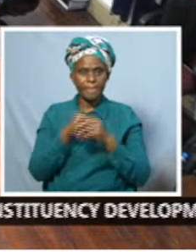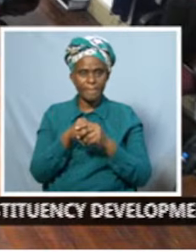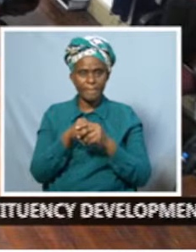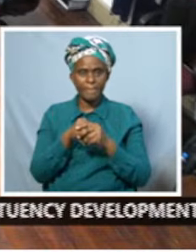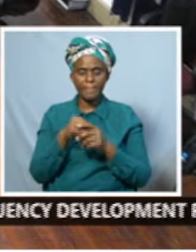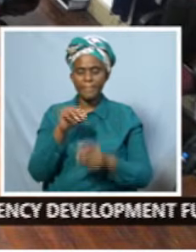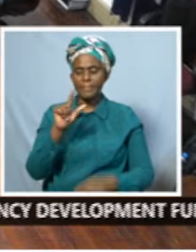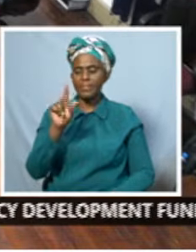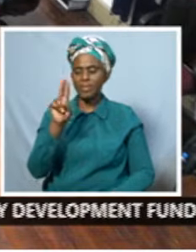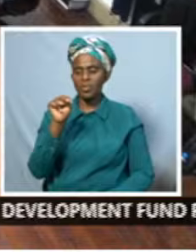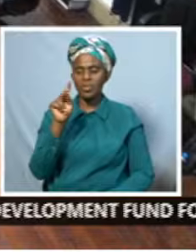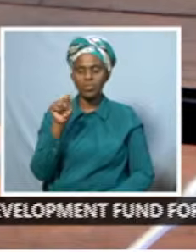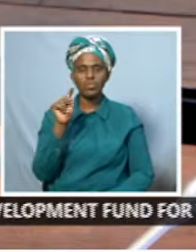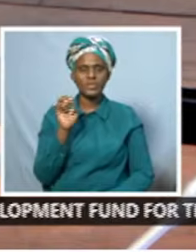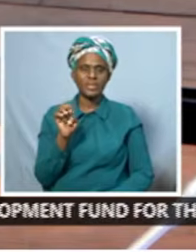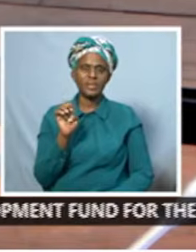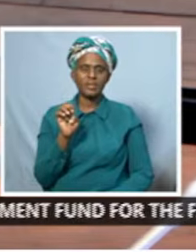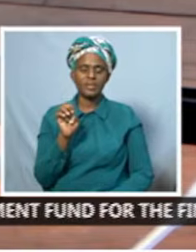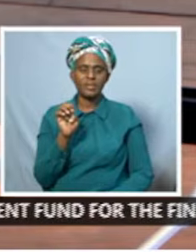in LUNTE